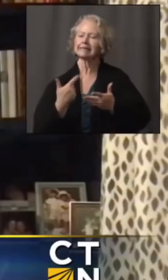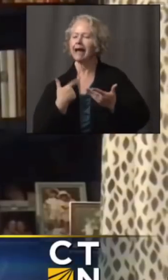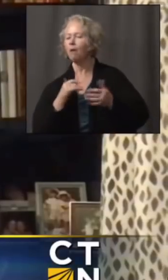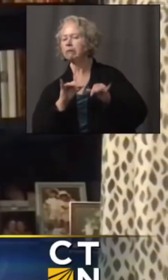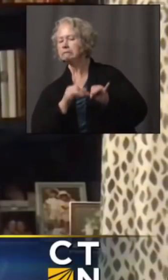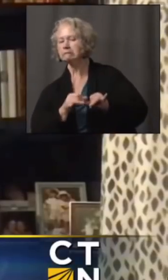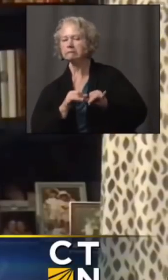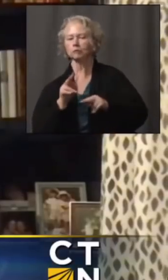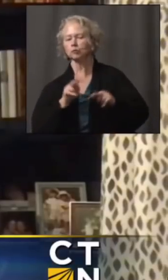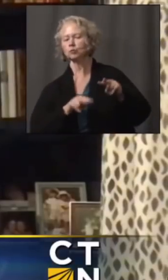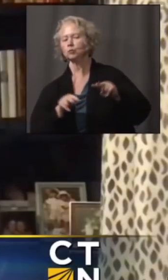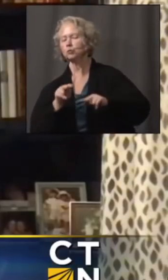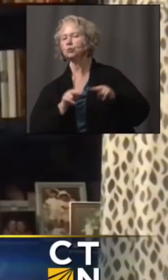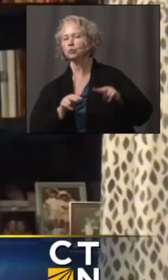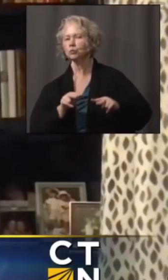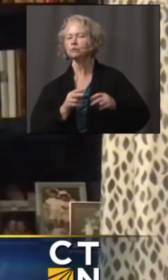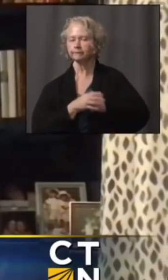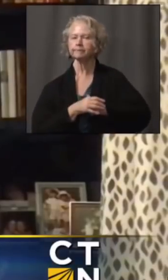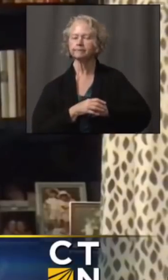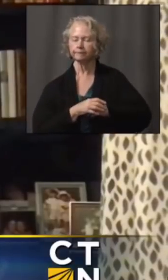along the lines of the previous question.